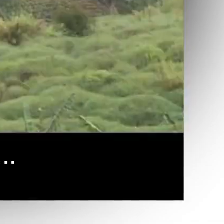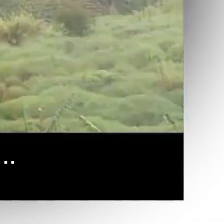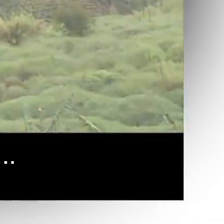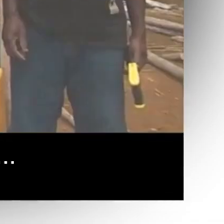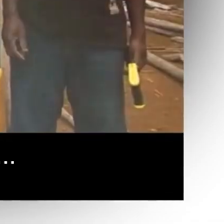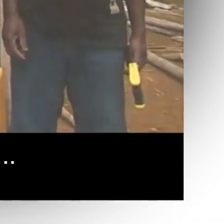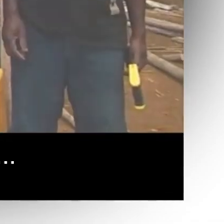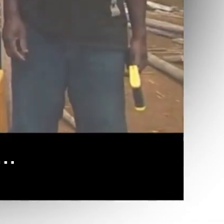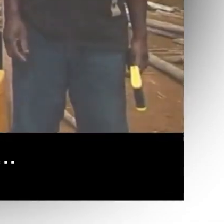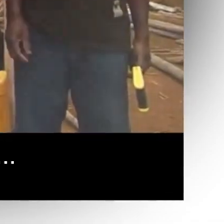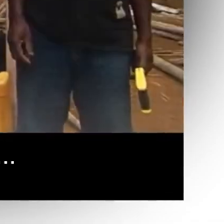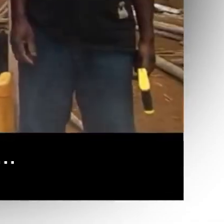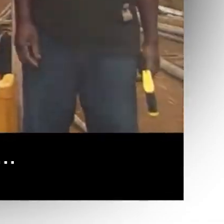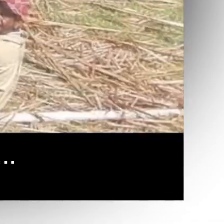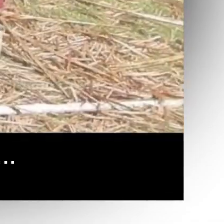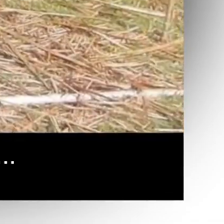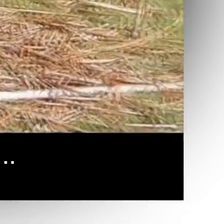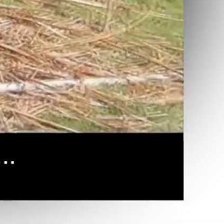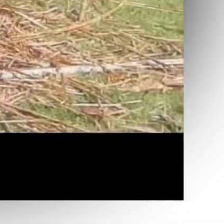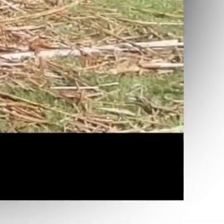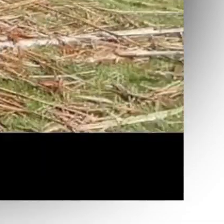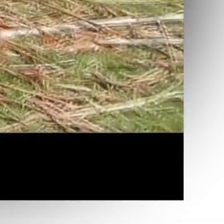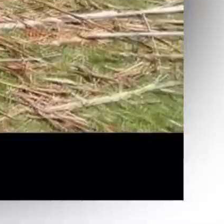This is the way how we build our house.